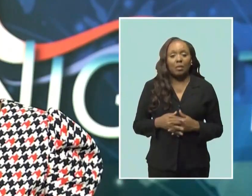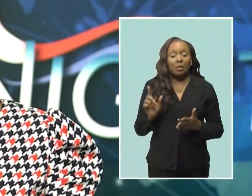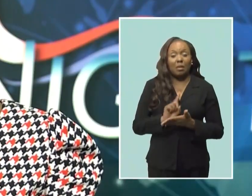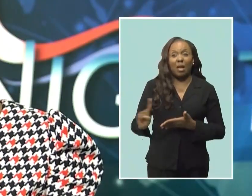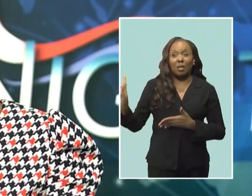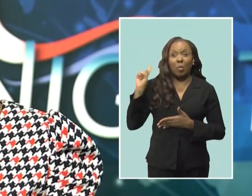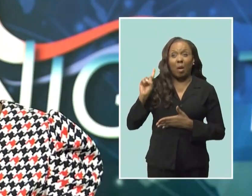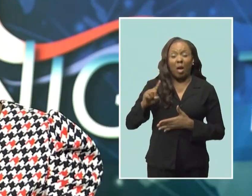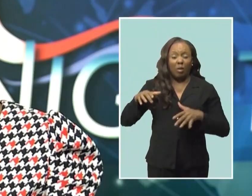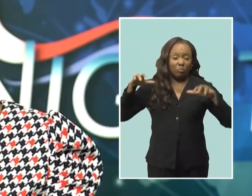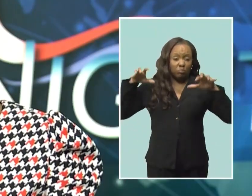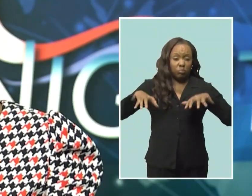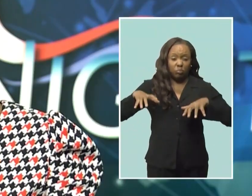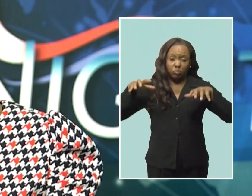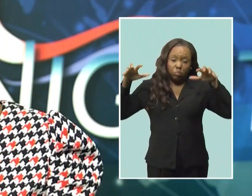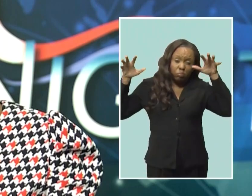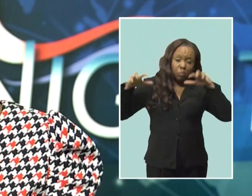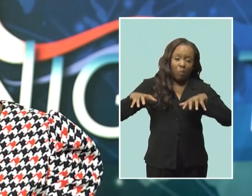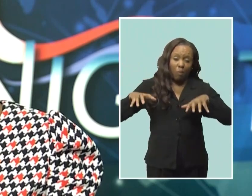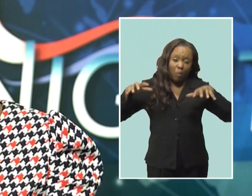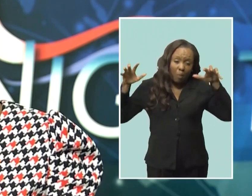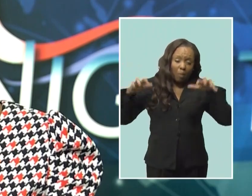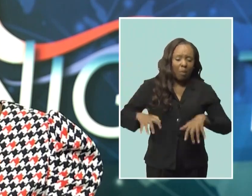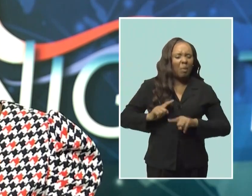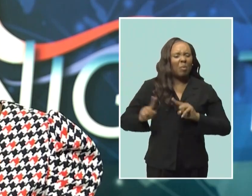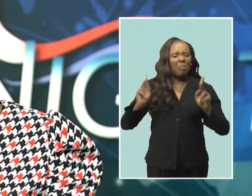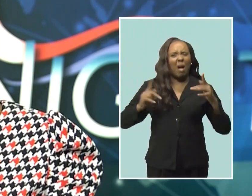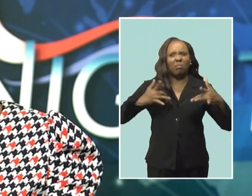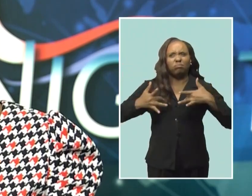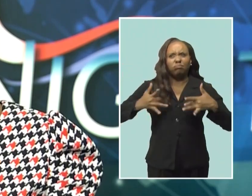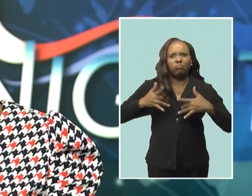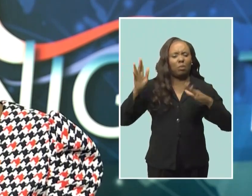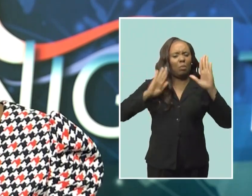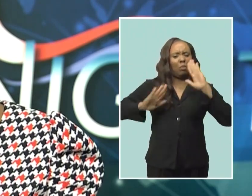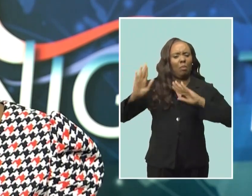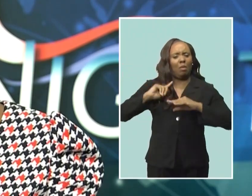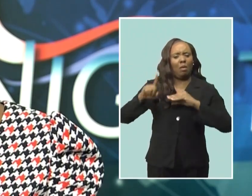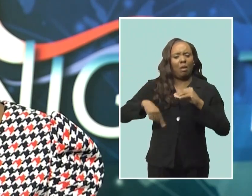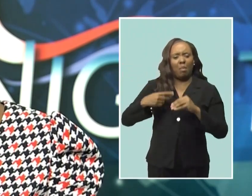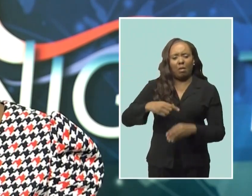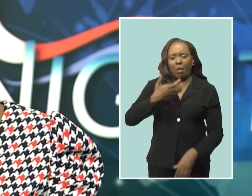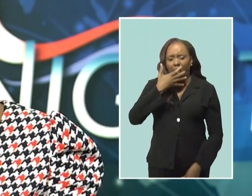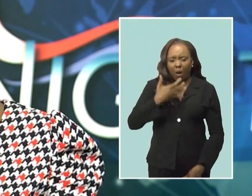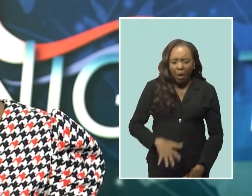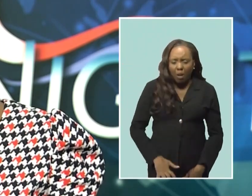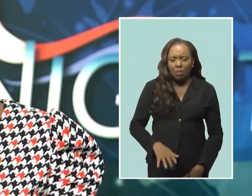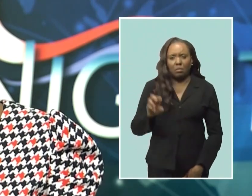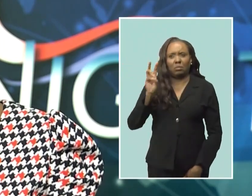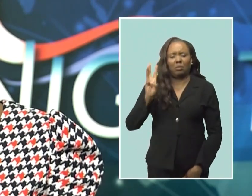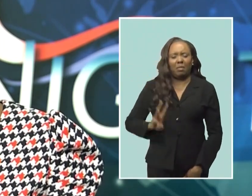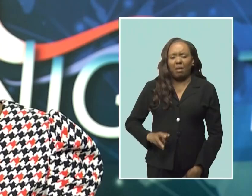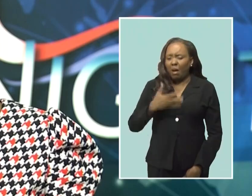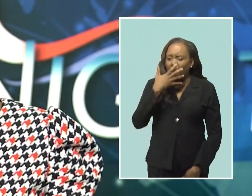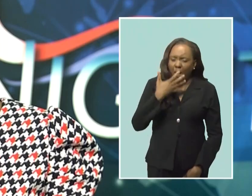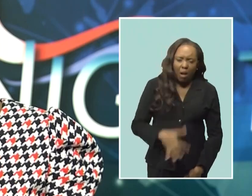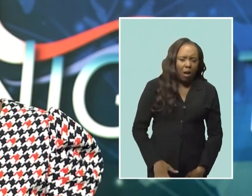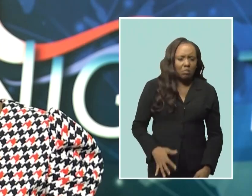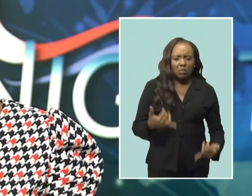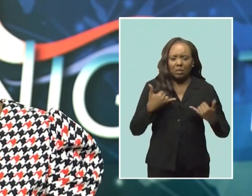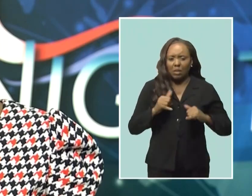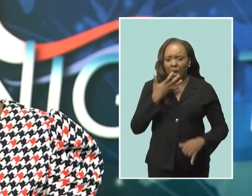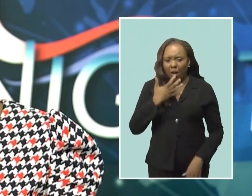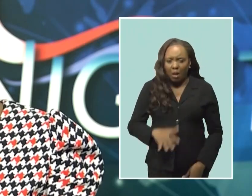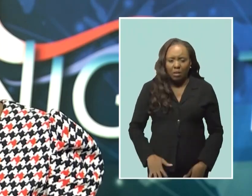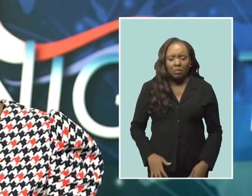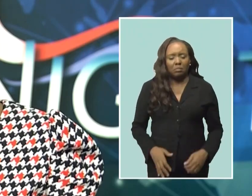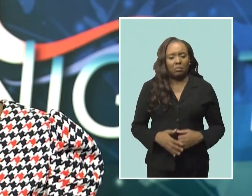Despite last week's heavy rains, there's heightening concern about the impact of the unusually hot weather on farmers. Richard